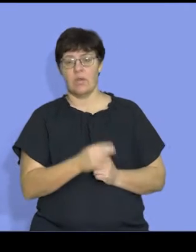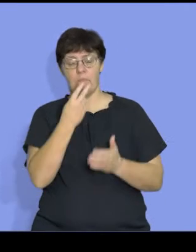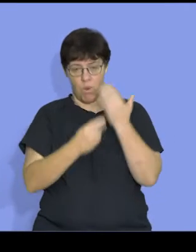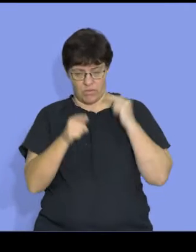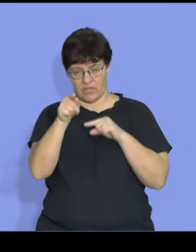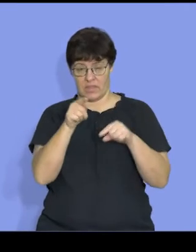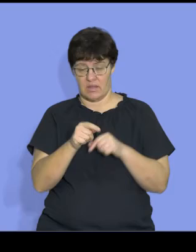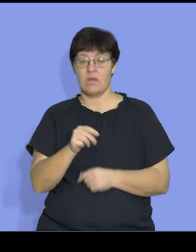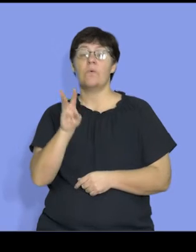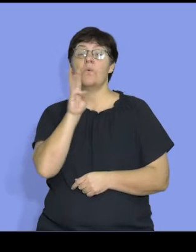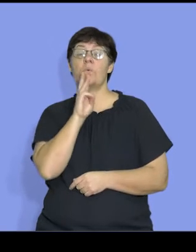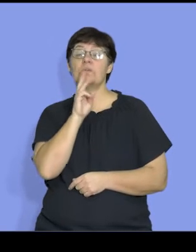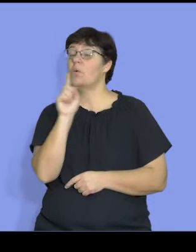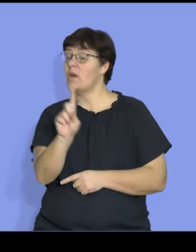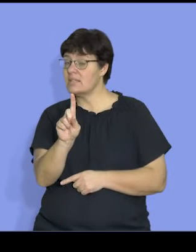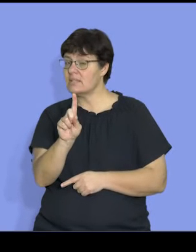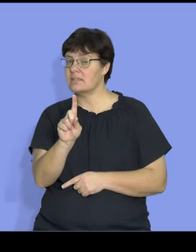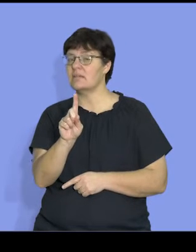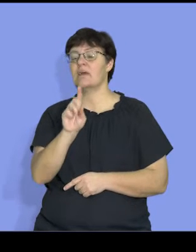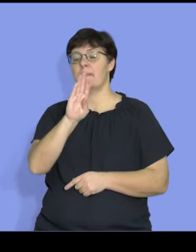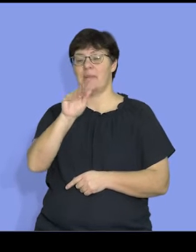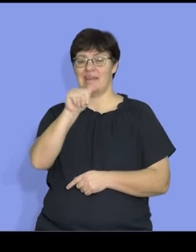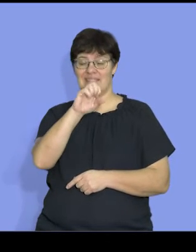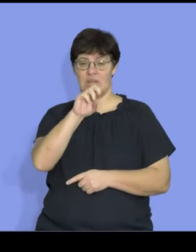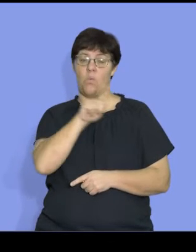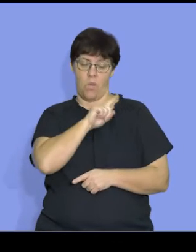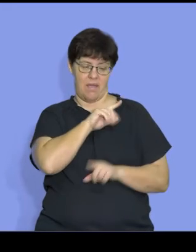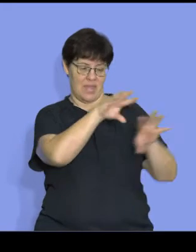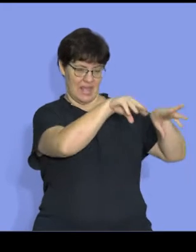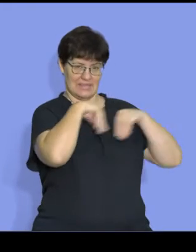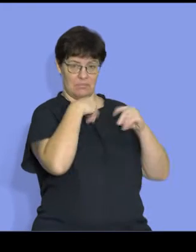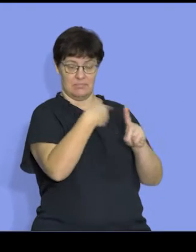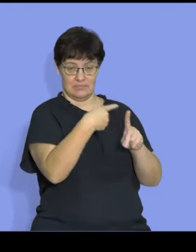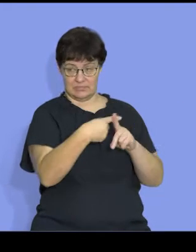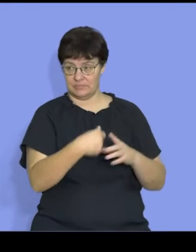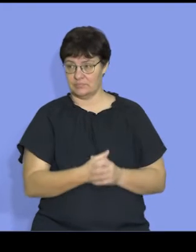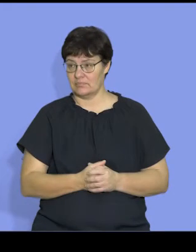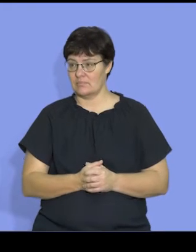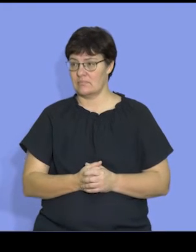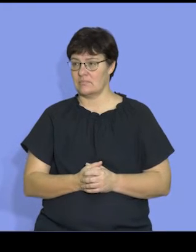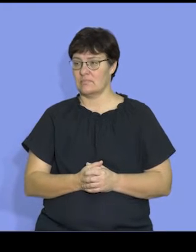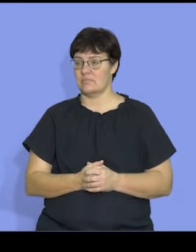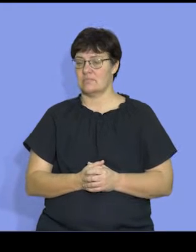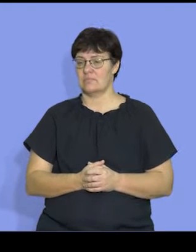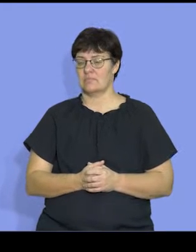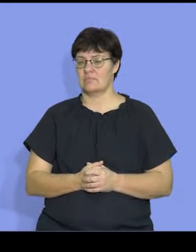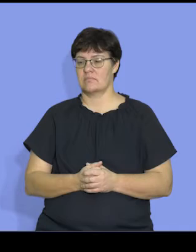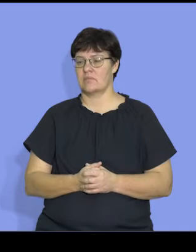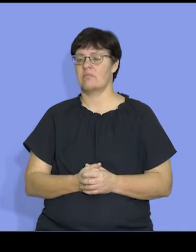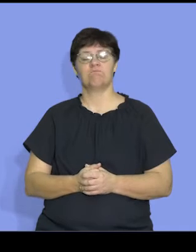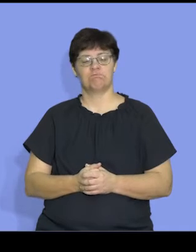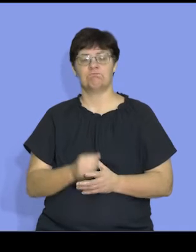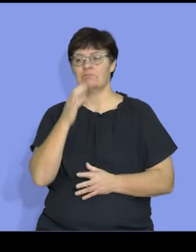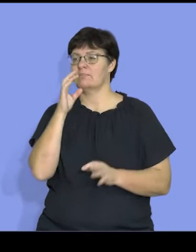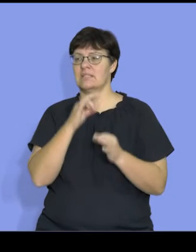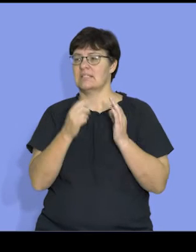cases, water acts as a proton acceptor, right? So for that reason, we can simply say